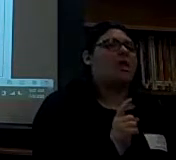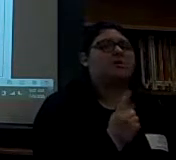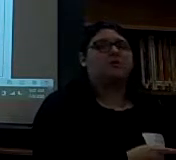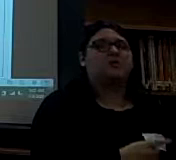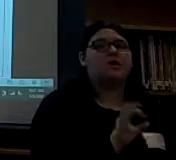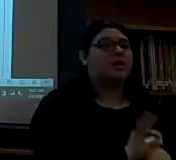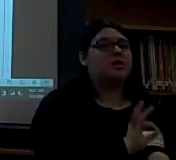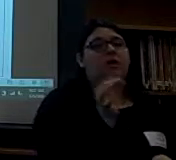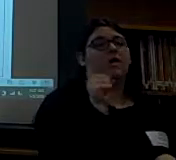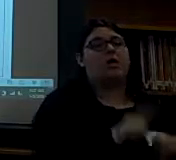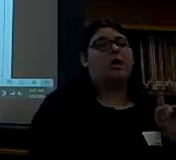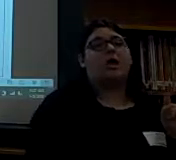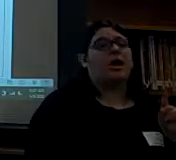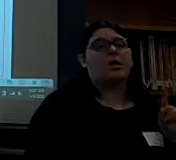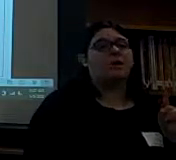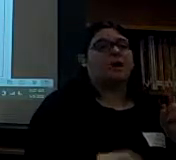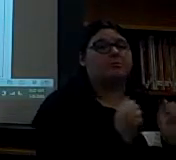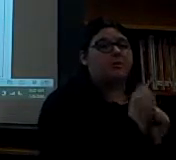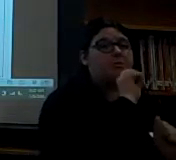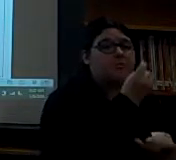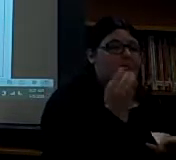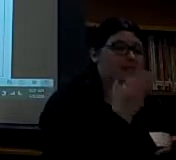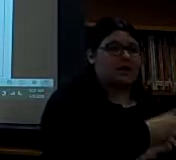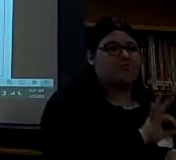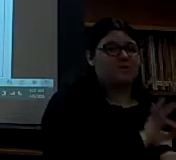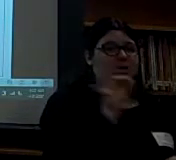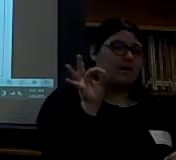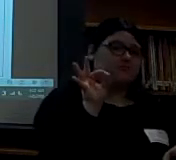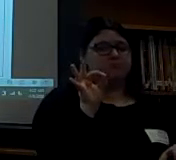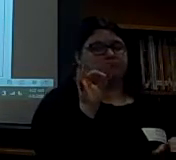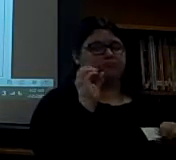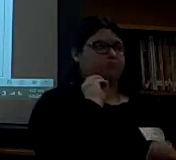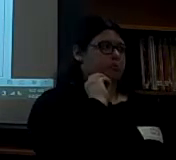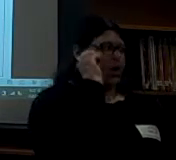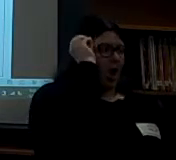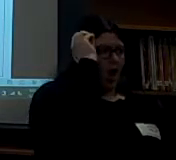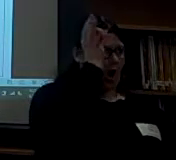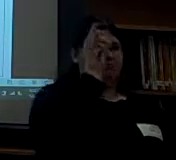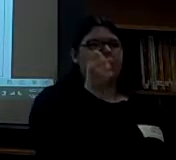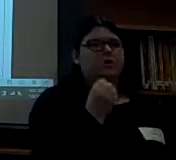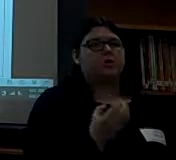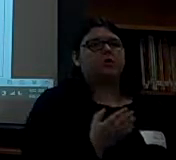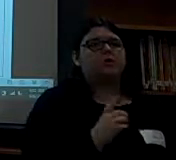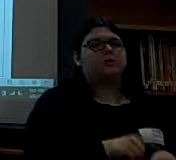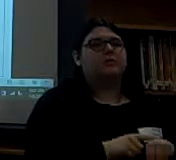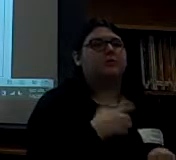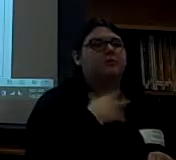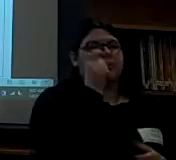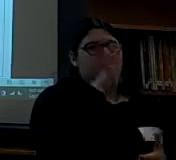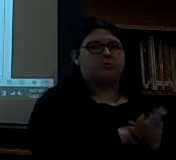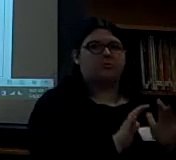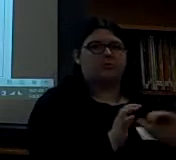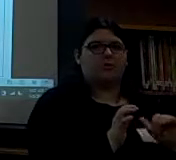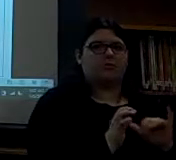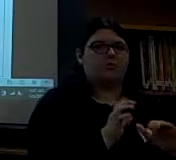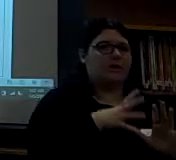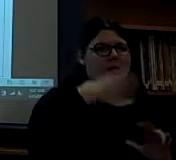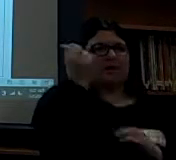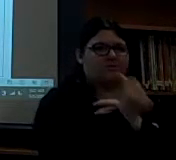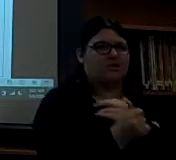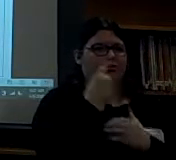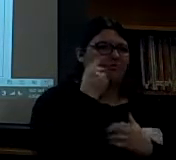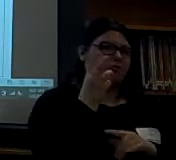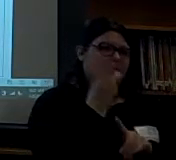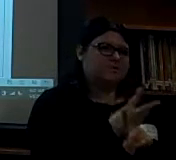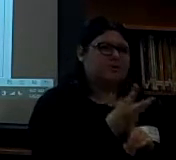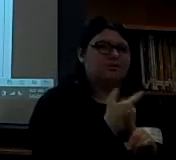9 o'clock, I can't be around my kids after 9 o'clock. Amen. It's like shut off. And so like there were times when my husband was like out of country for 6 months, I